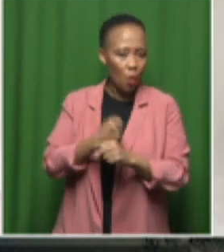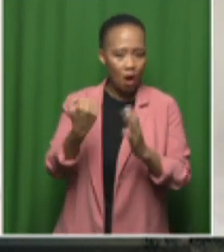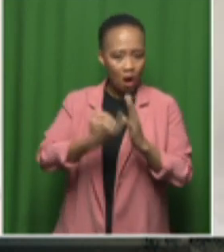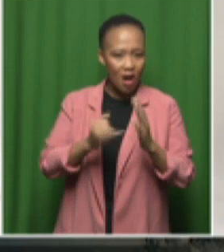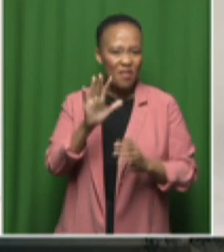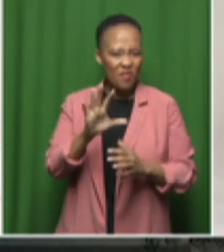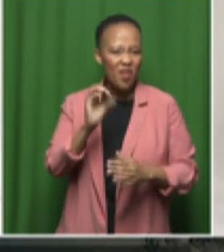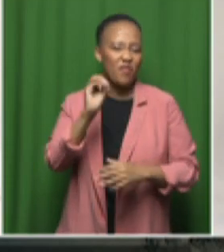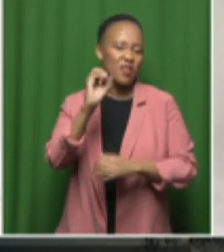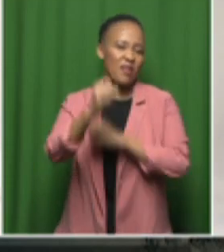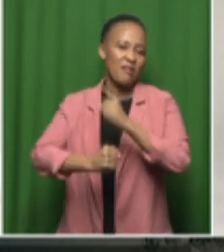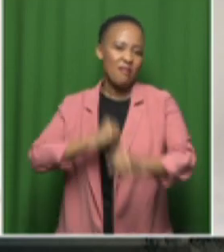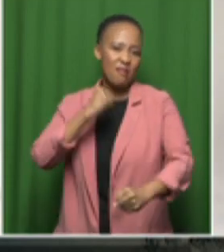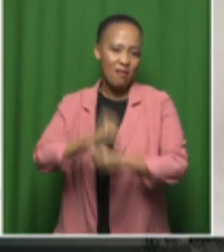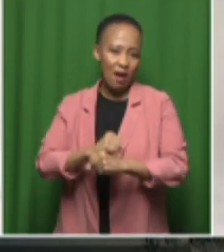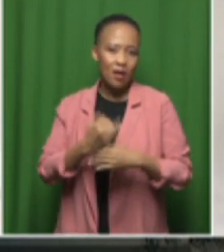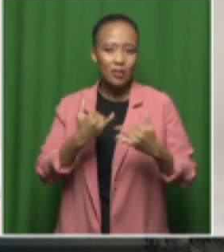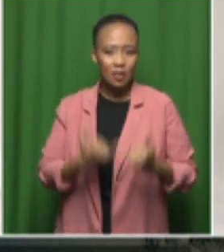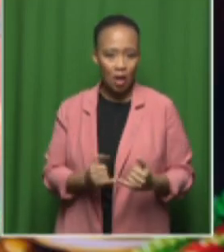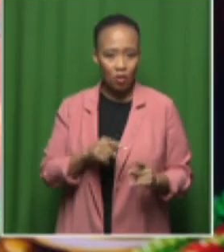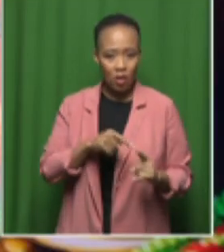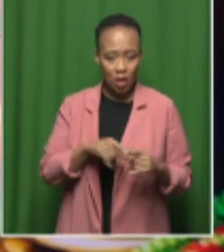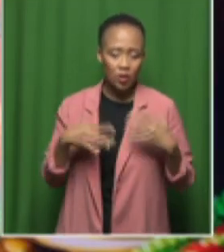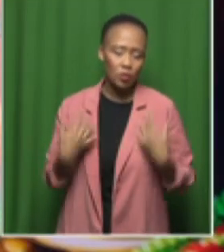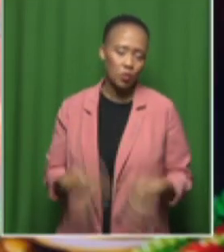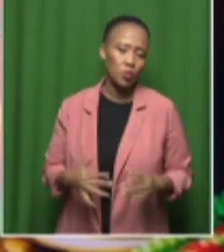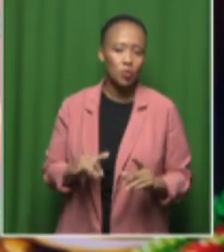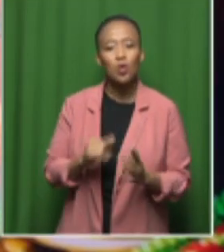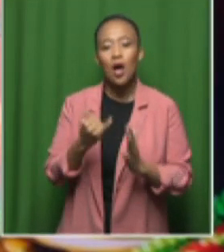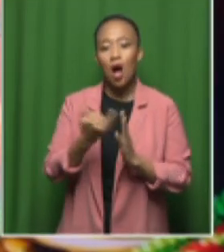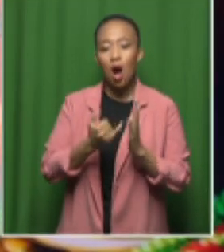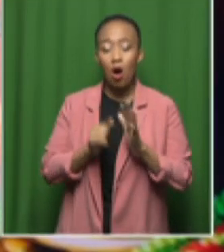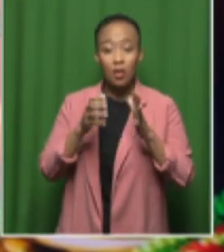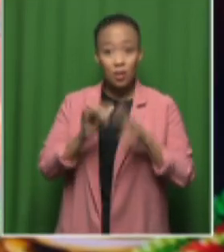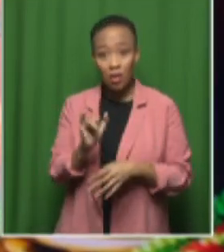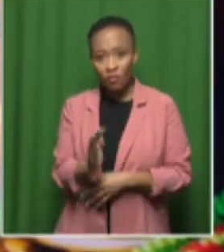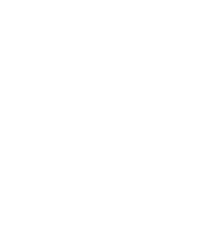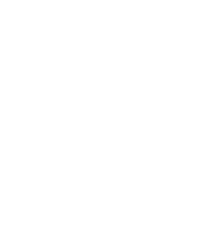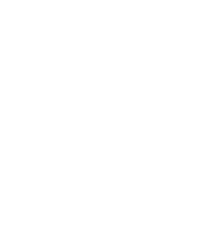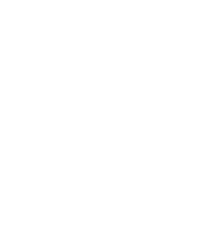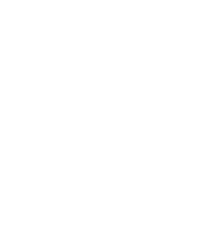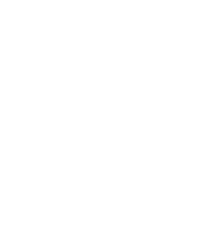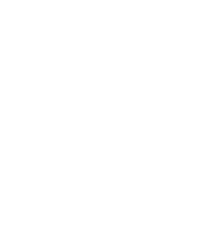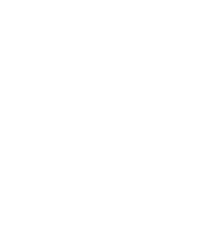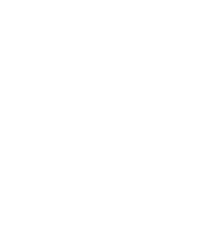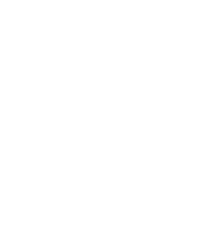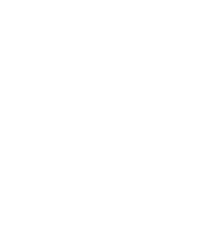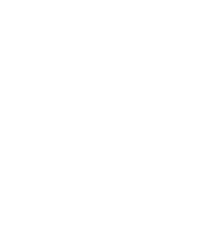rise as a contemporary artist. So if you are there, take a look at that exhibition.